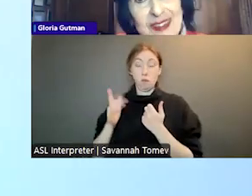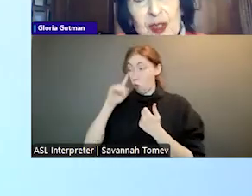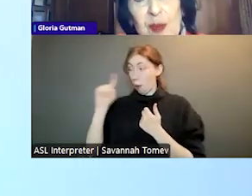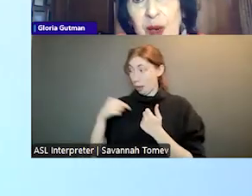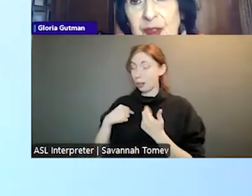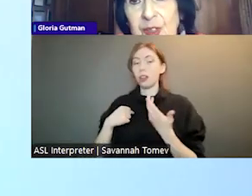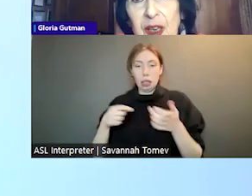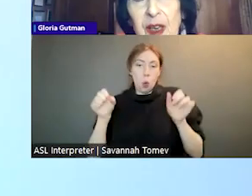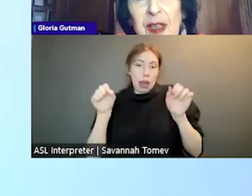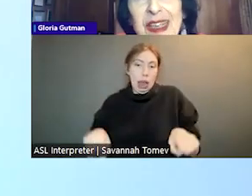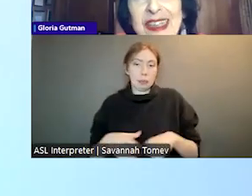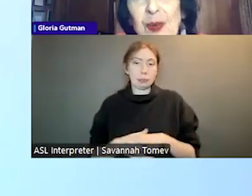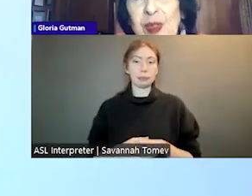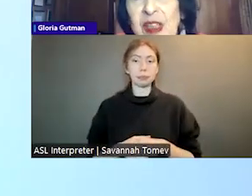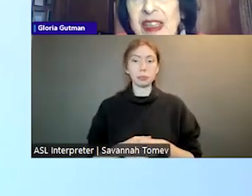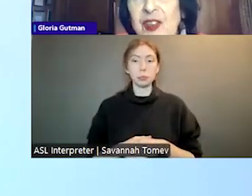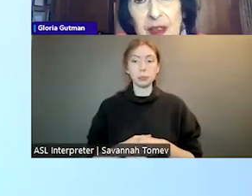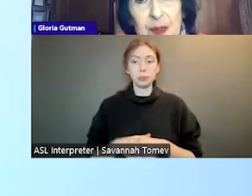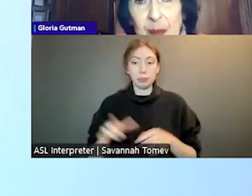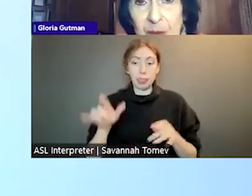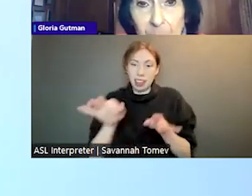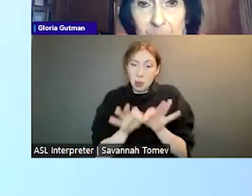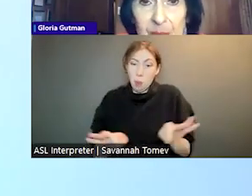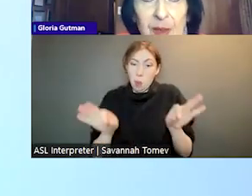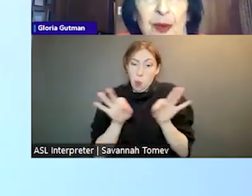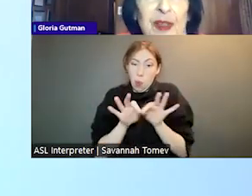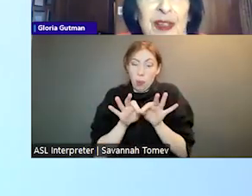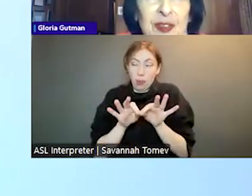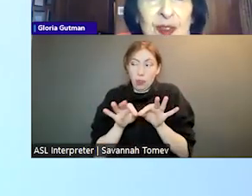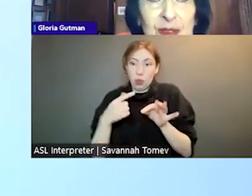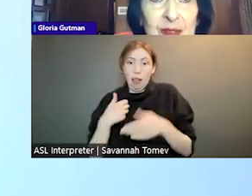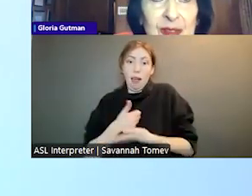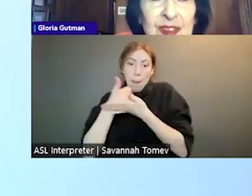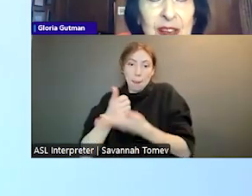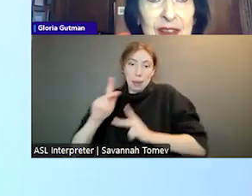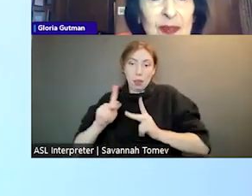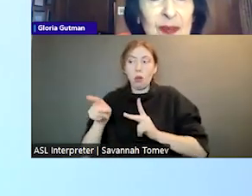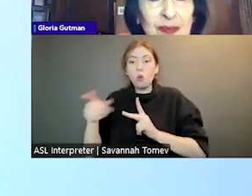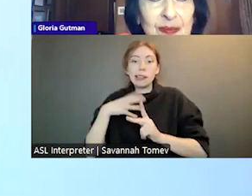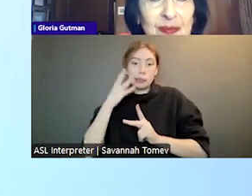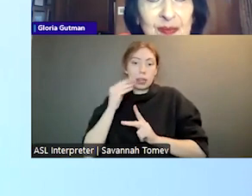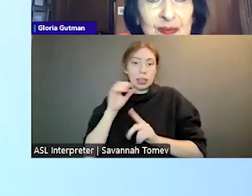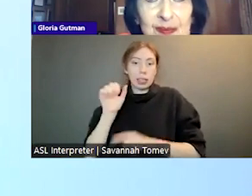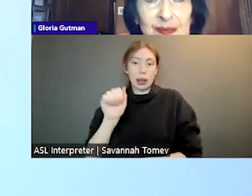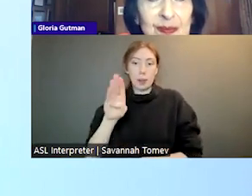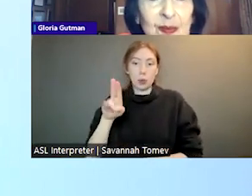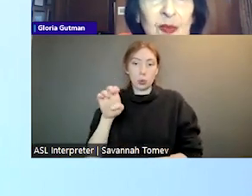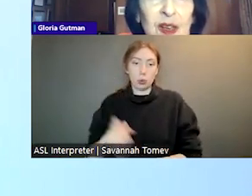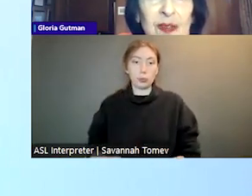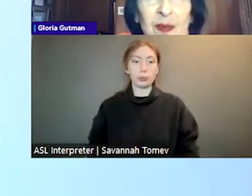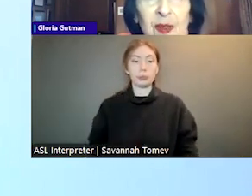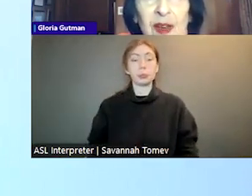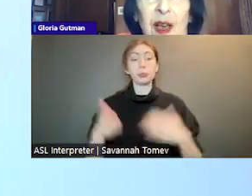being victimized would like to have some help. Okay, next slide.